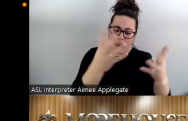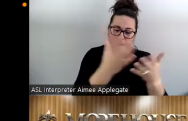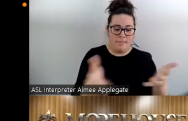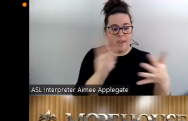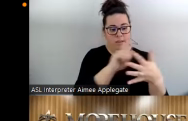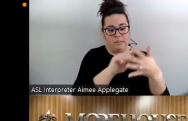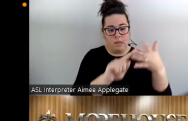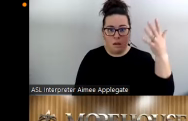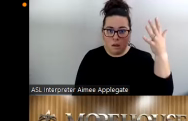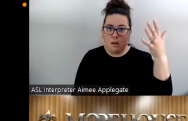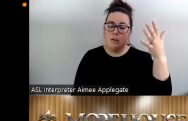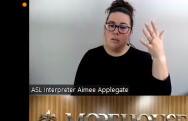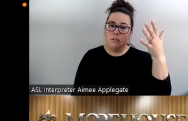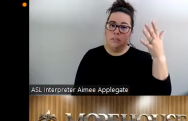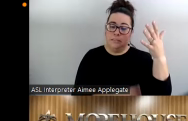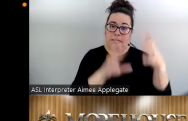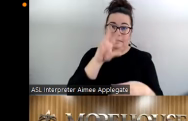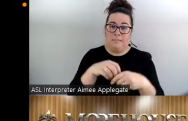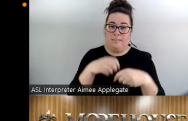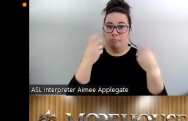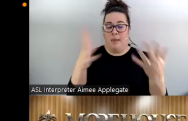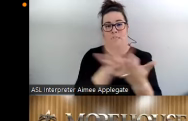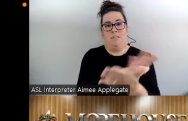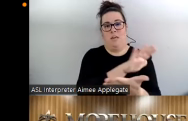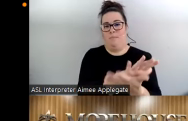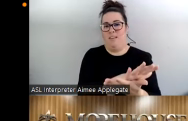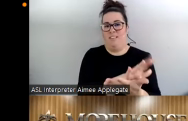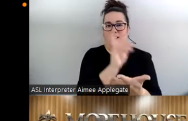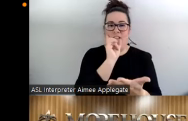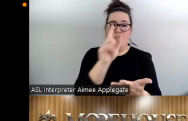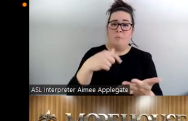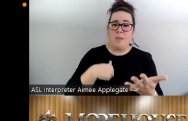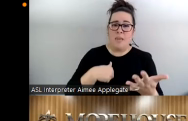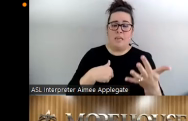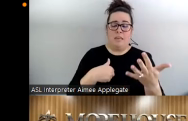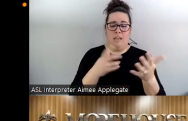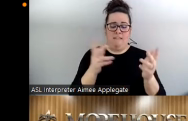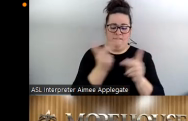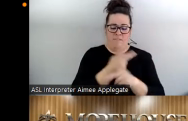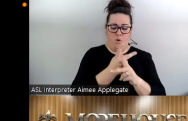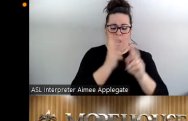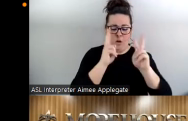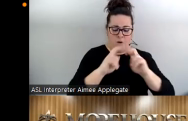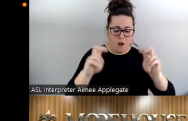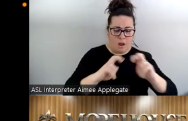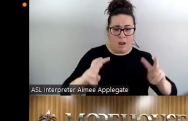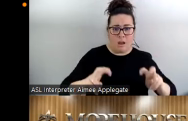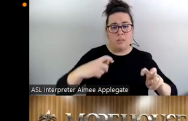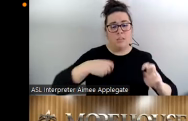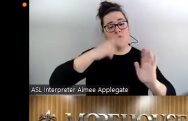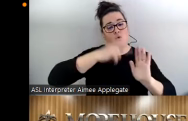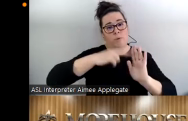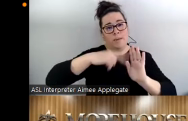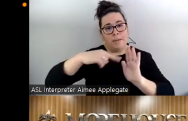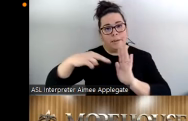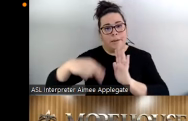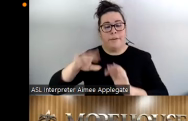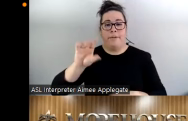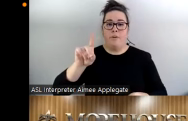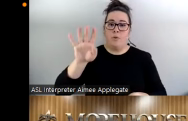would take a very long time in order for me to kind of parse that out, right? I would need to read everything. I would need to code those things. I would